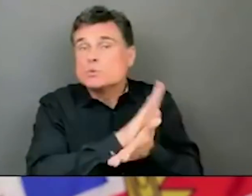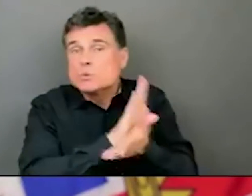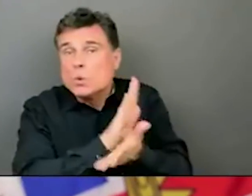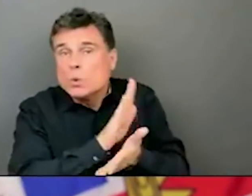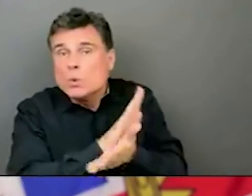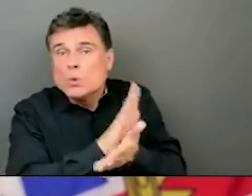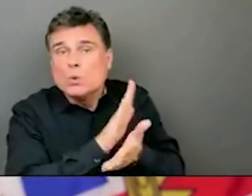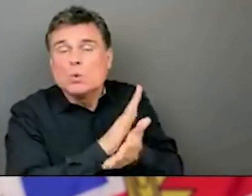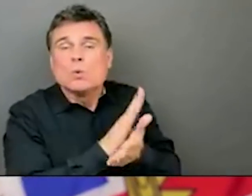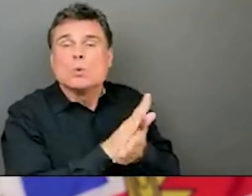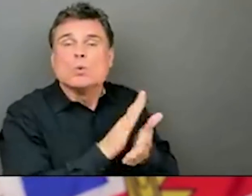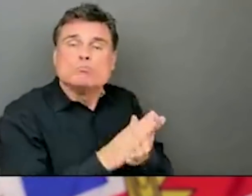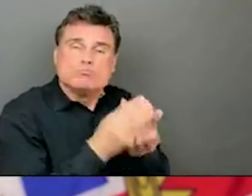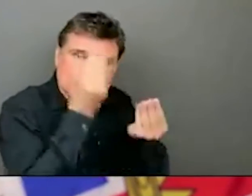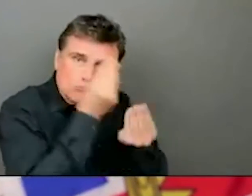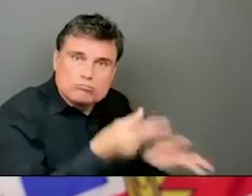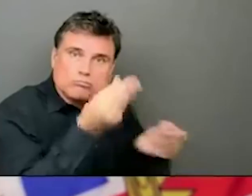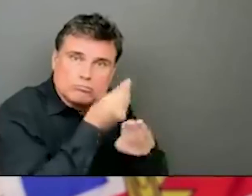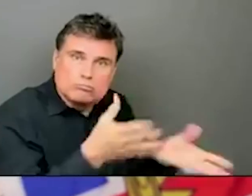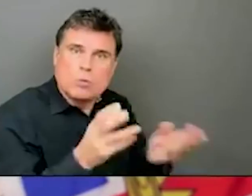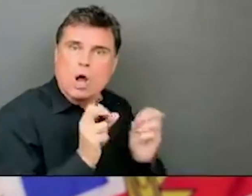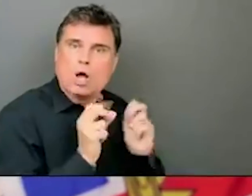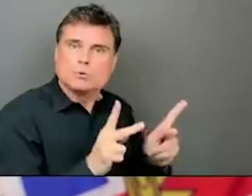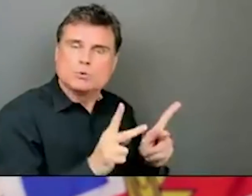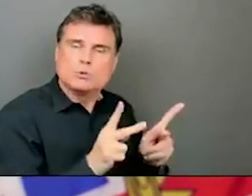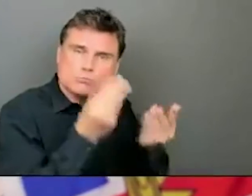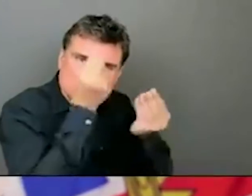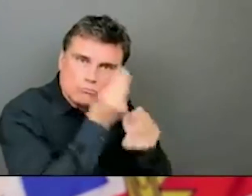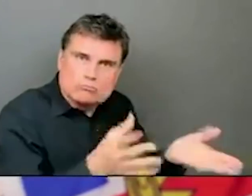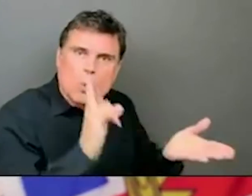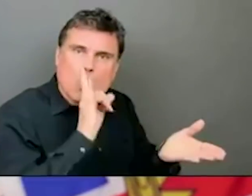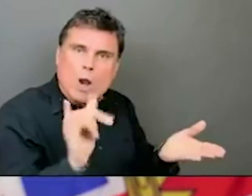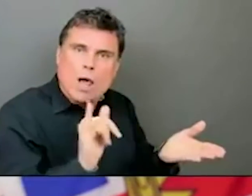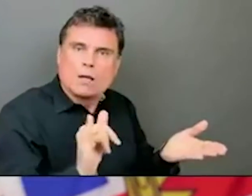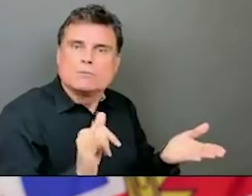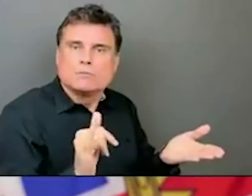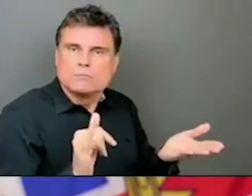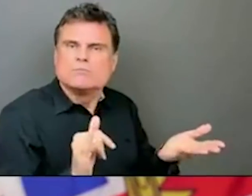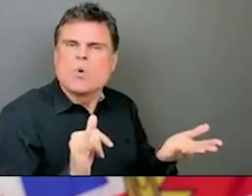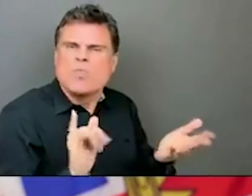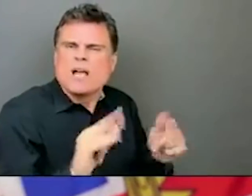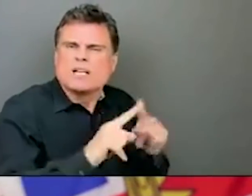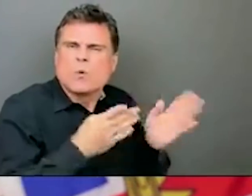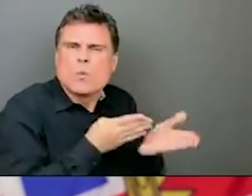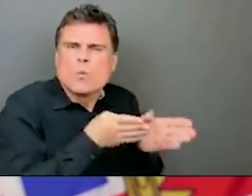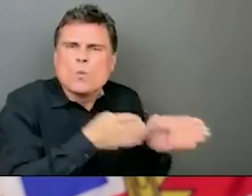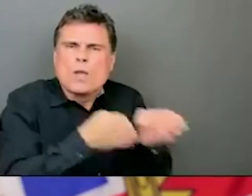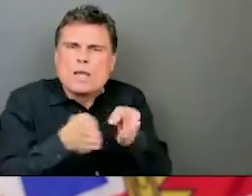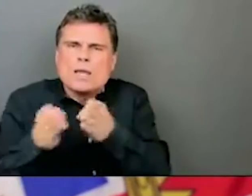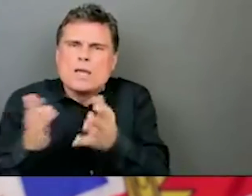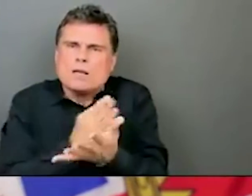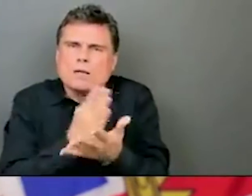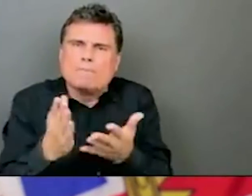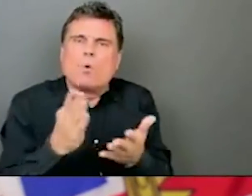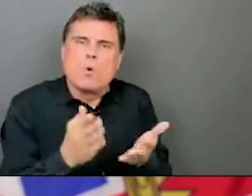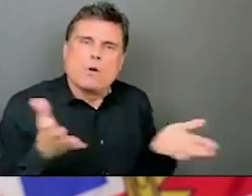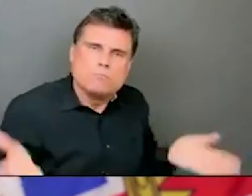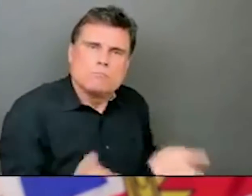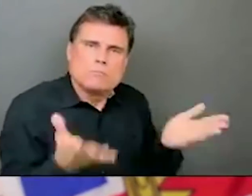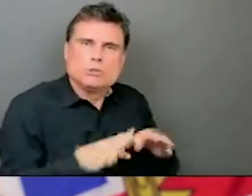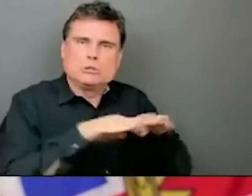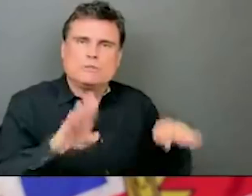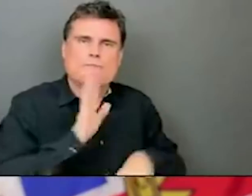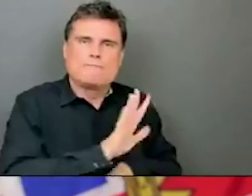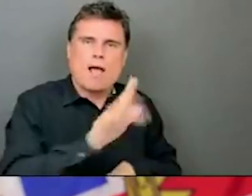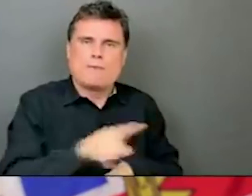through schools to give opportunities for younger children and all school-age children. So there's a whole variety of things we are